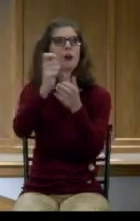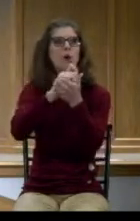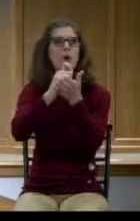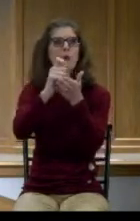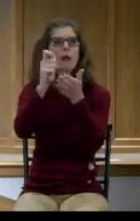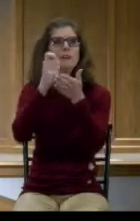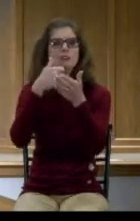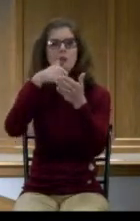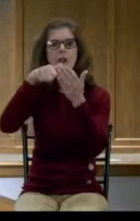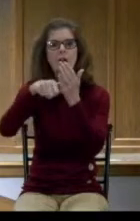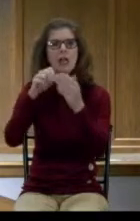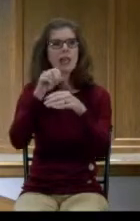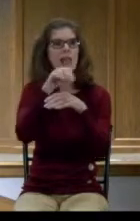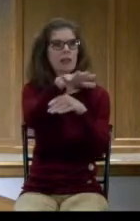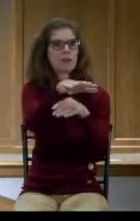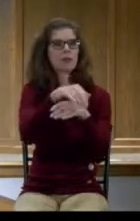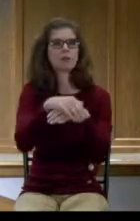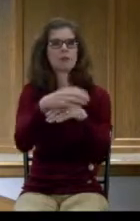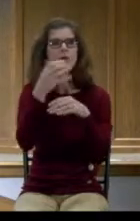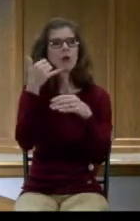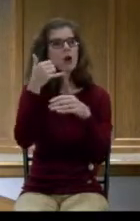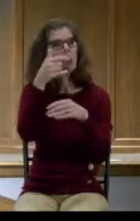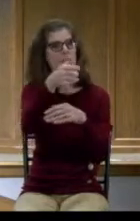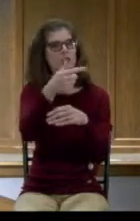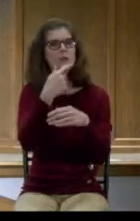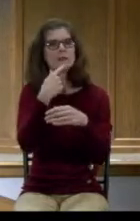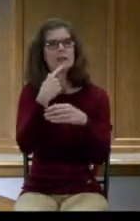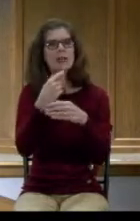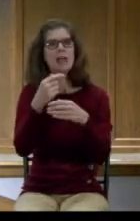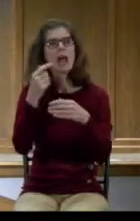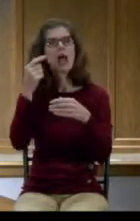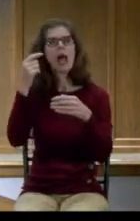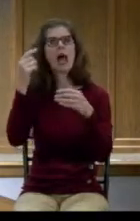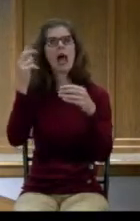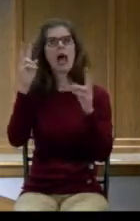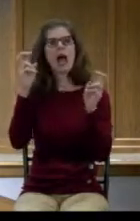you and they say this: I know God better